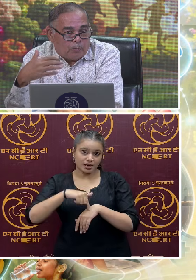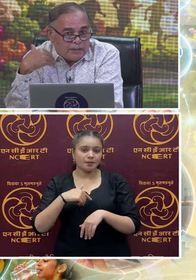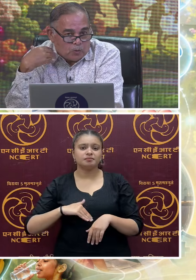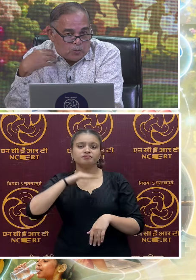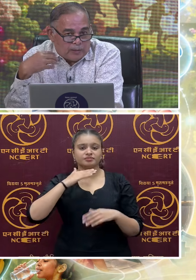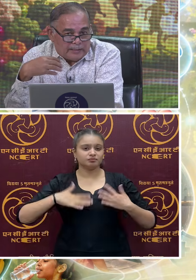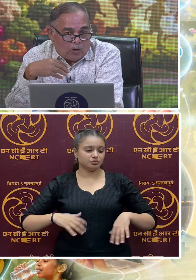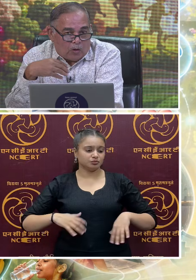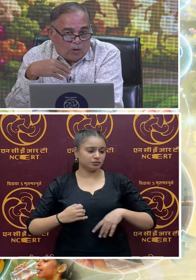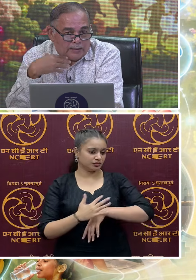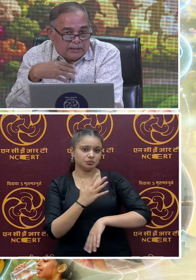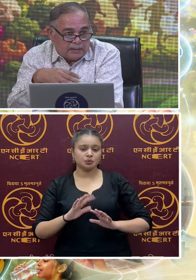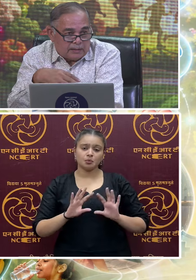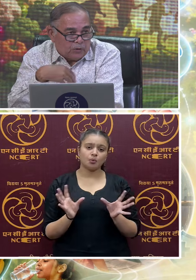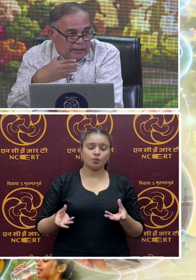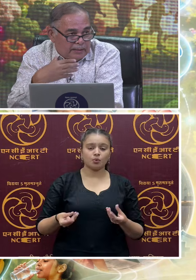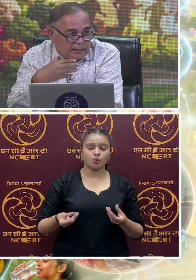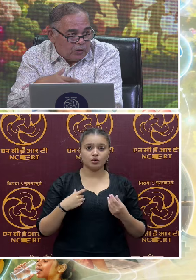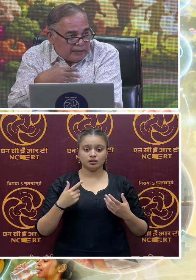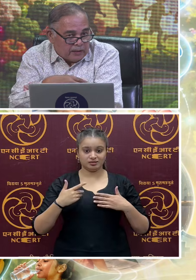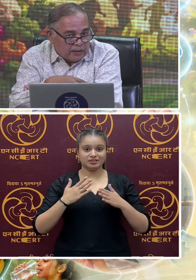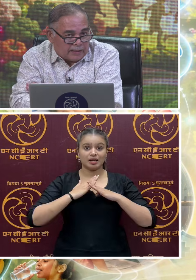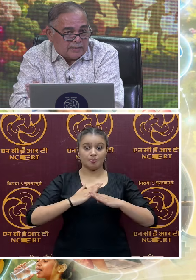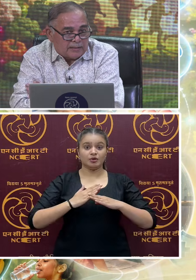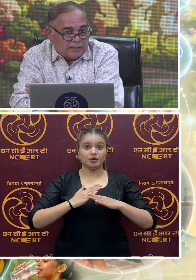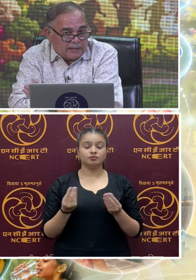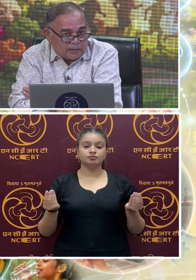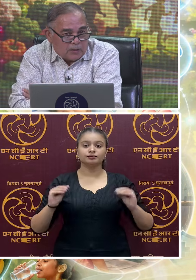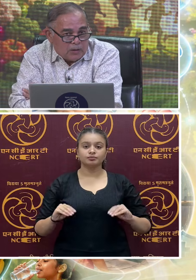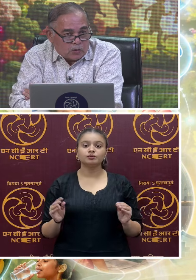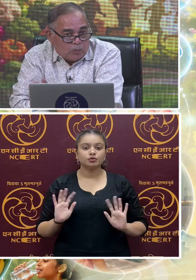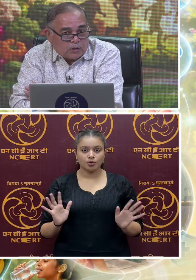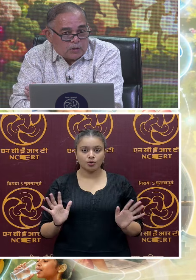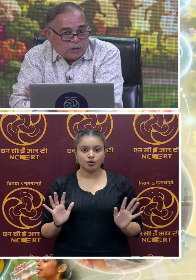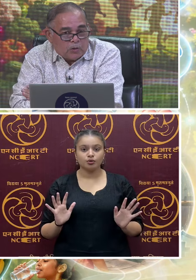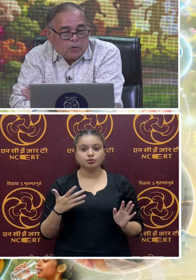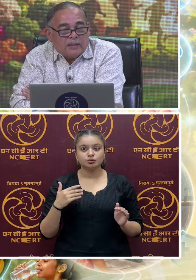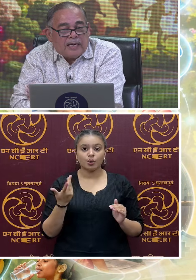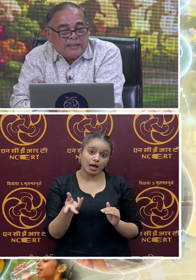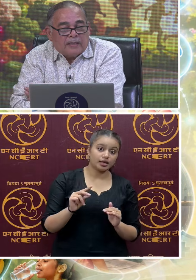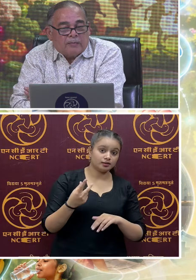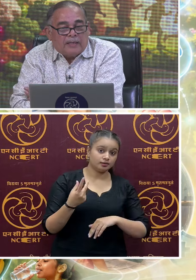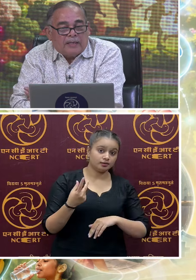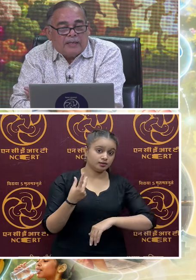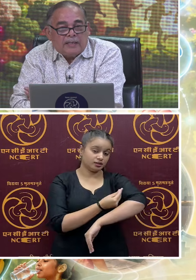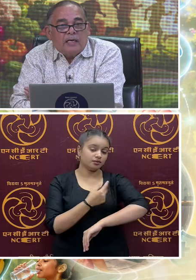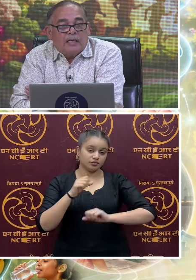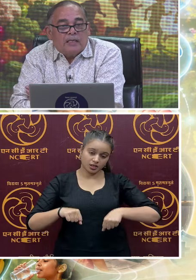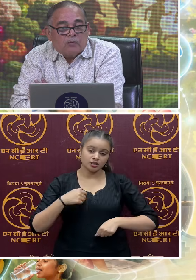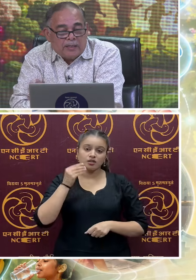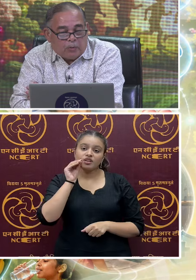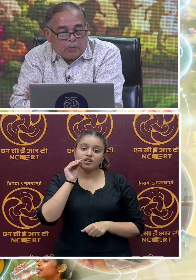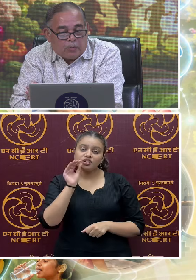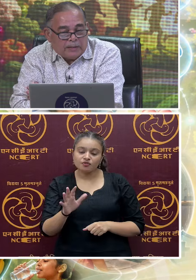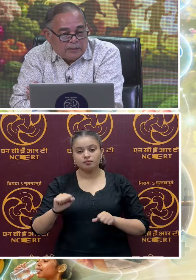for body to get all the immunity against the disease. So booster doses as recommended